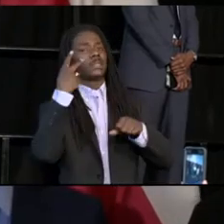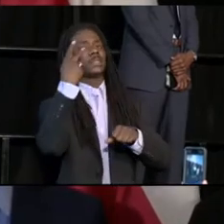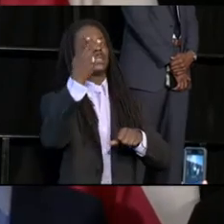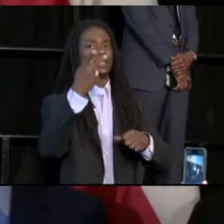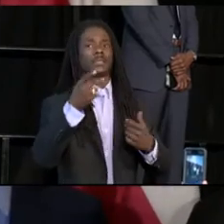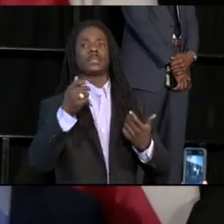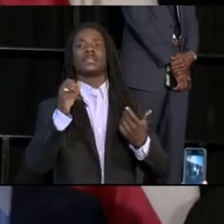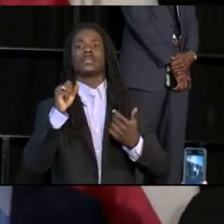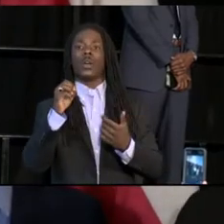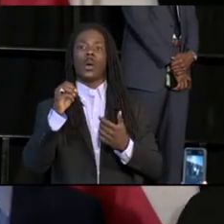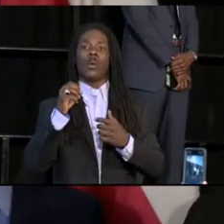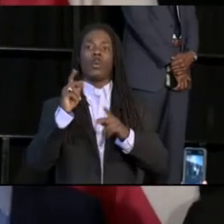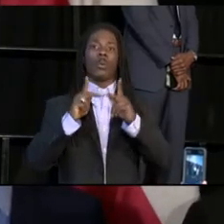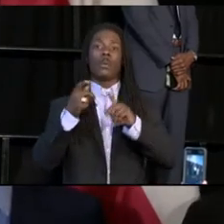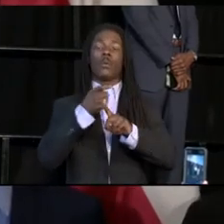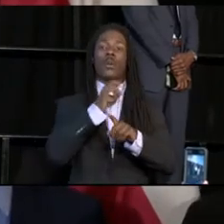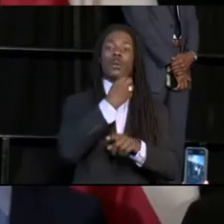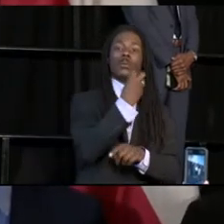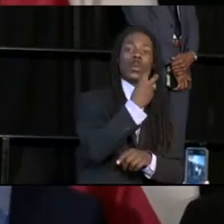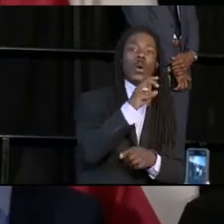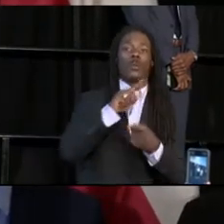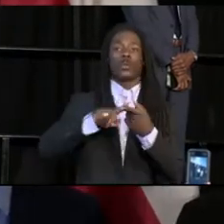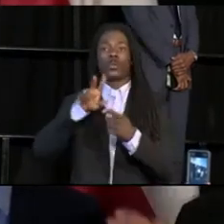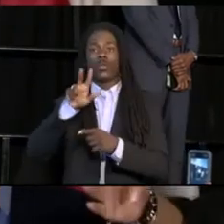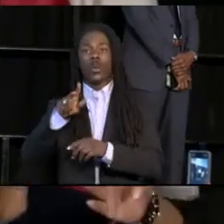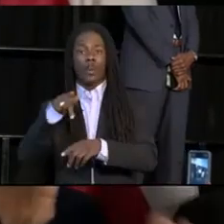that's on the stage from 12 till 3.